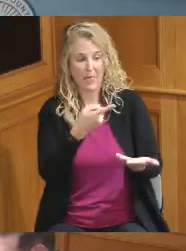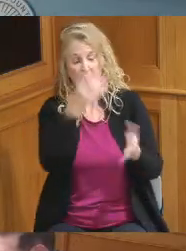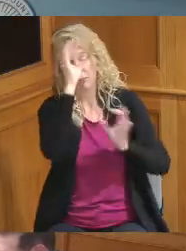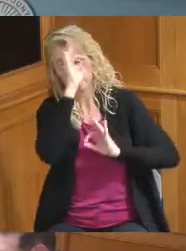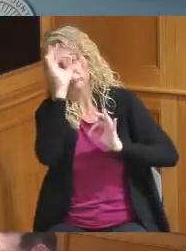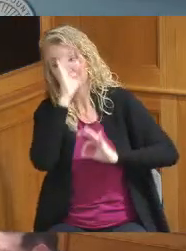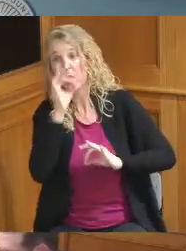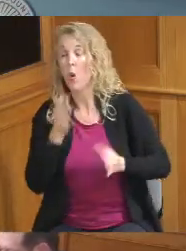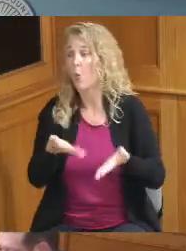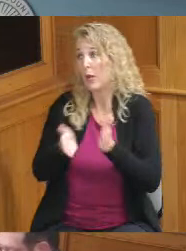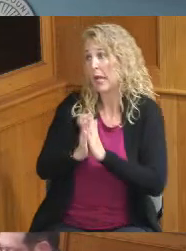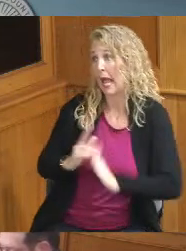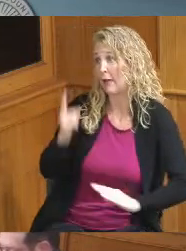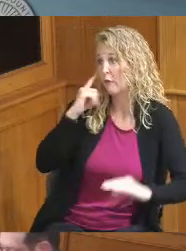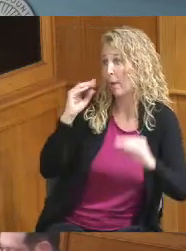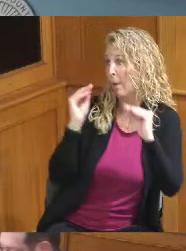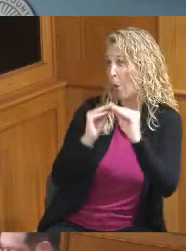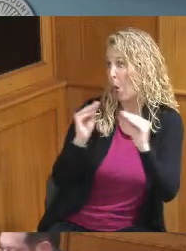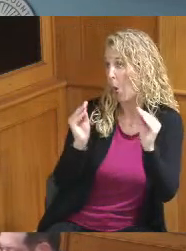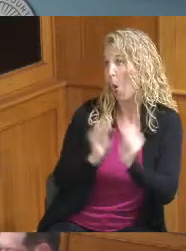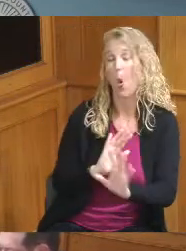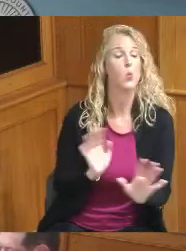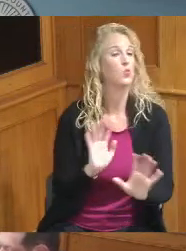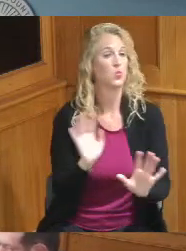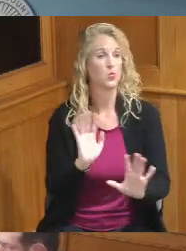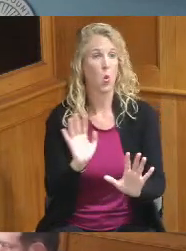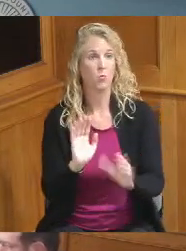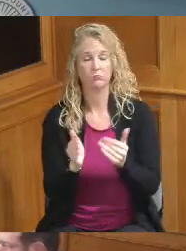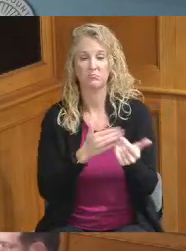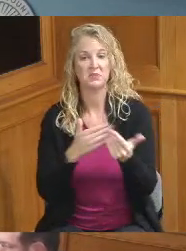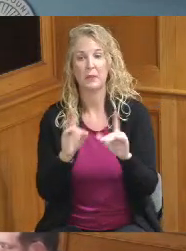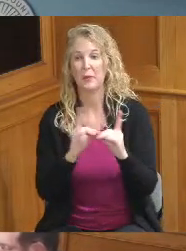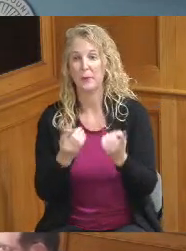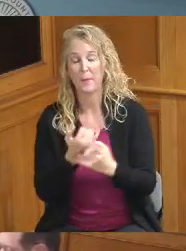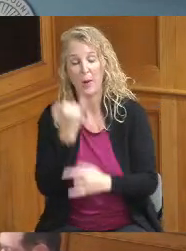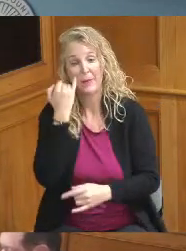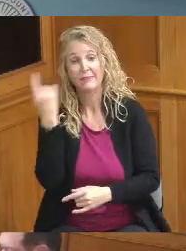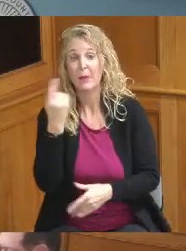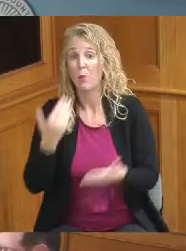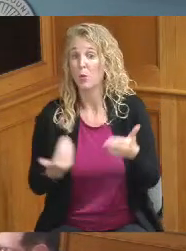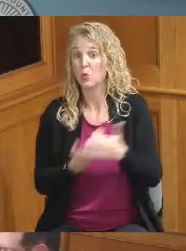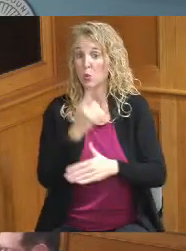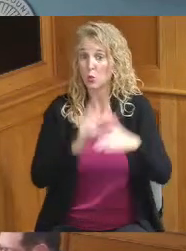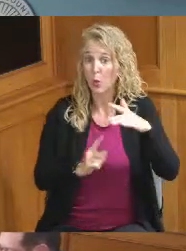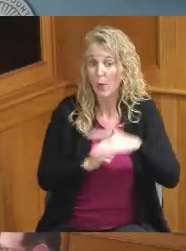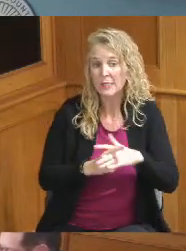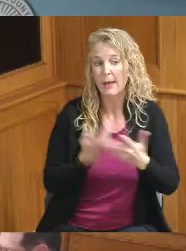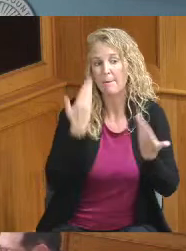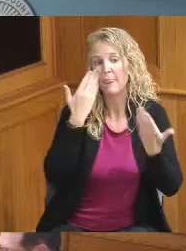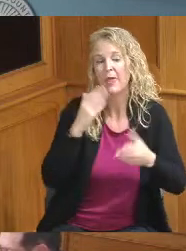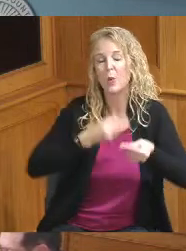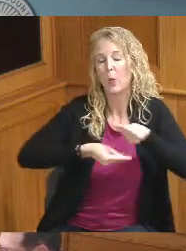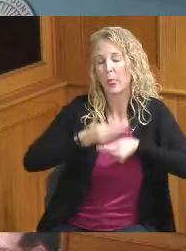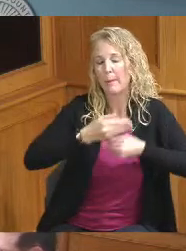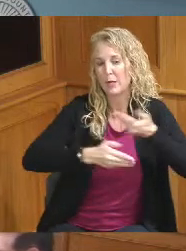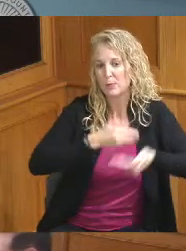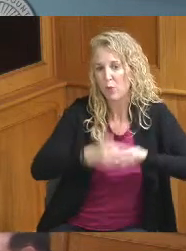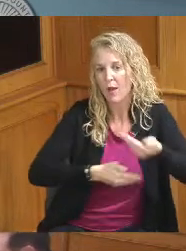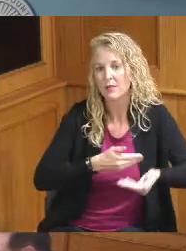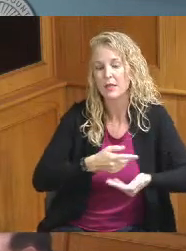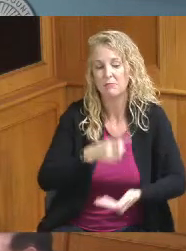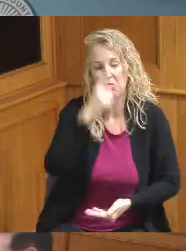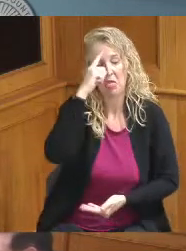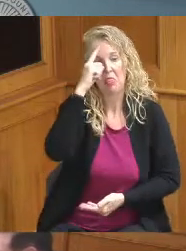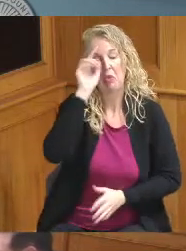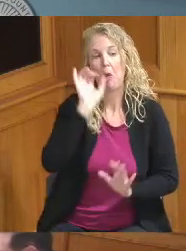oh, we just gonna see. We see that sometime again, no matter what department it is, right? When someone new comes in and they don't quite know the budgeting process, et cetera.